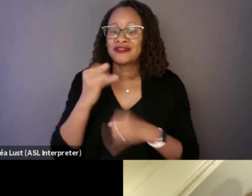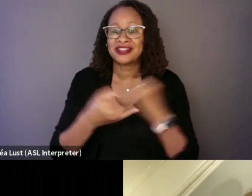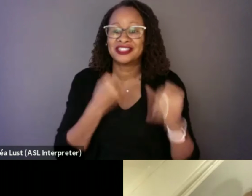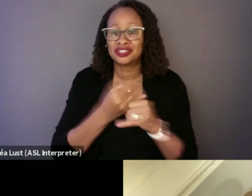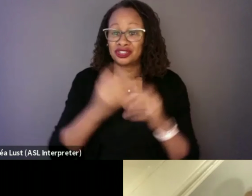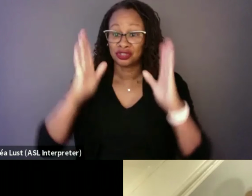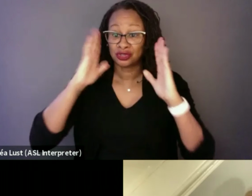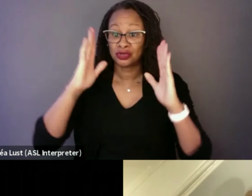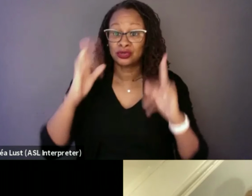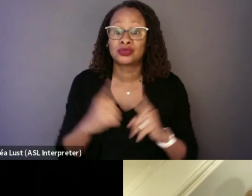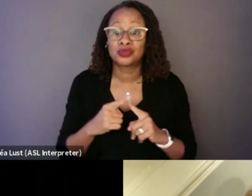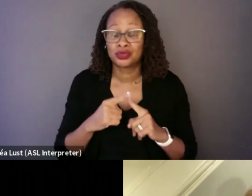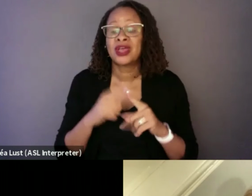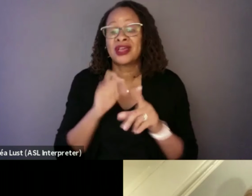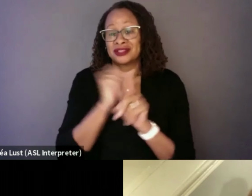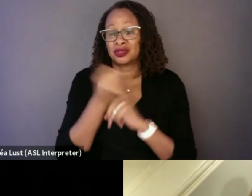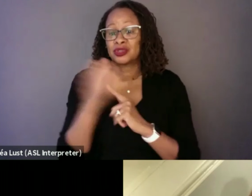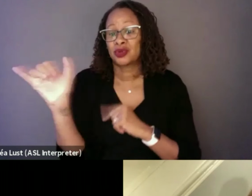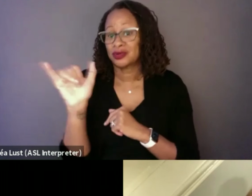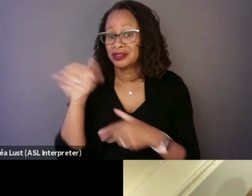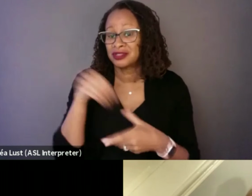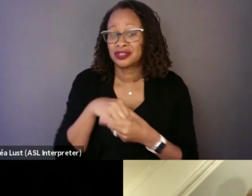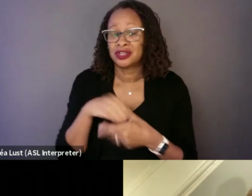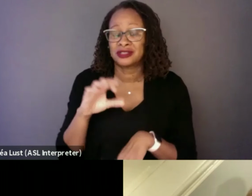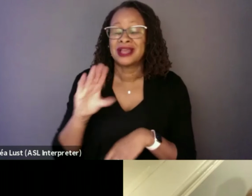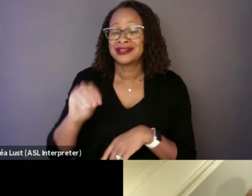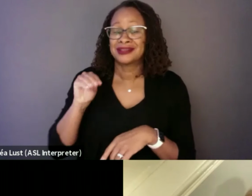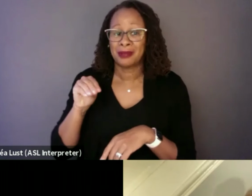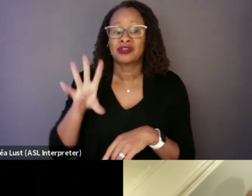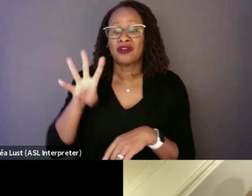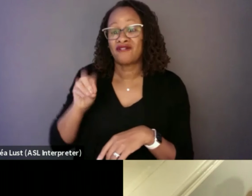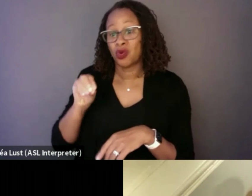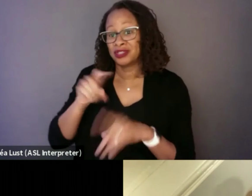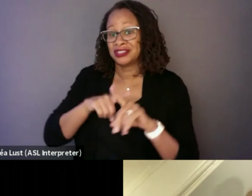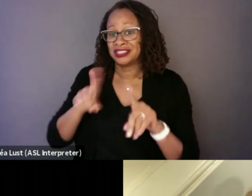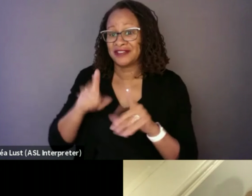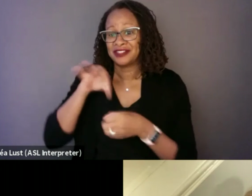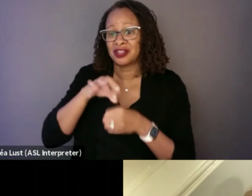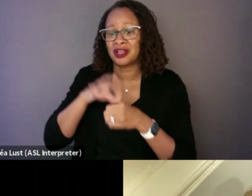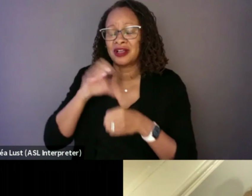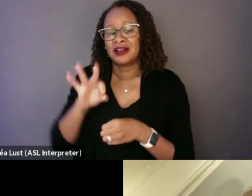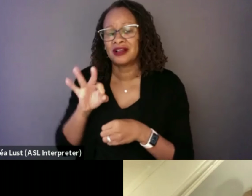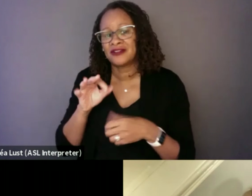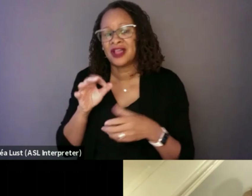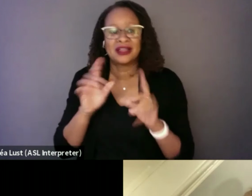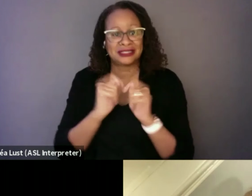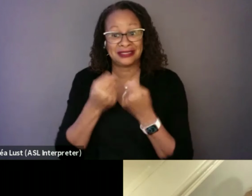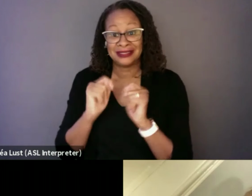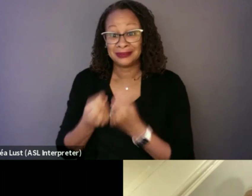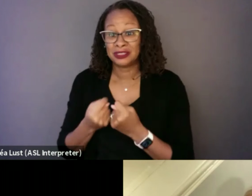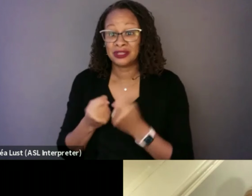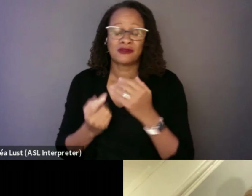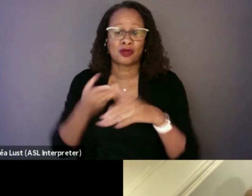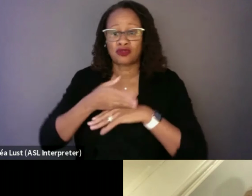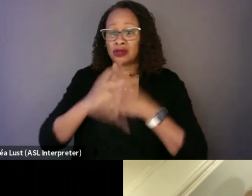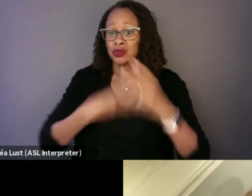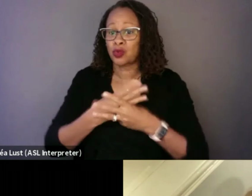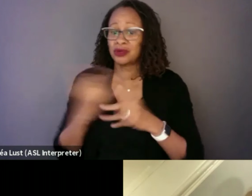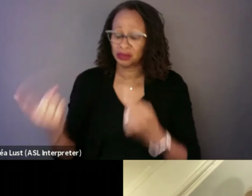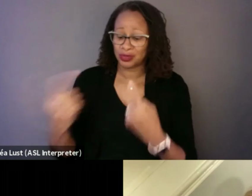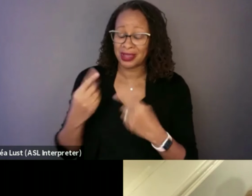attention to the situation in Zimbabwe. There were 40 different election observer teams from all over the world who came to